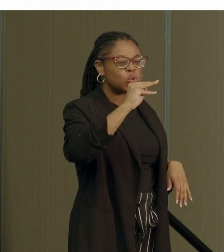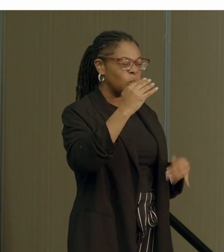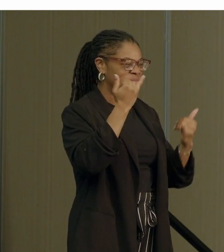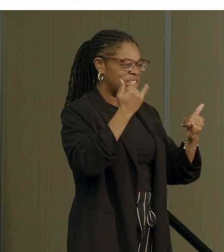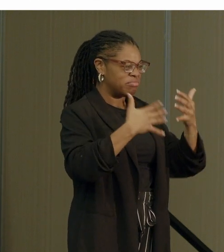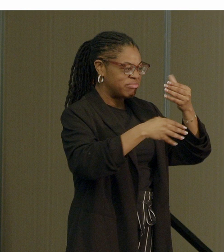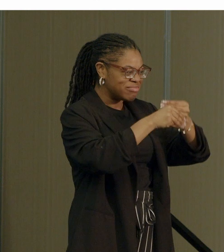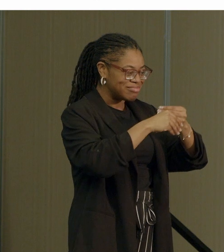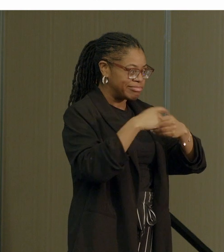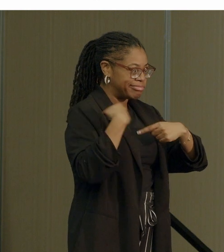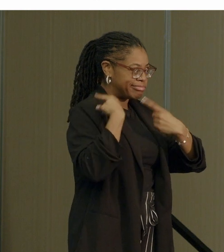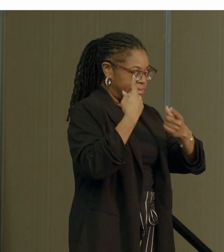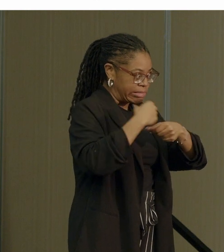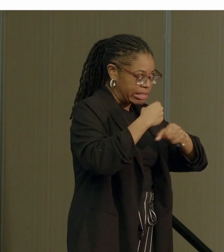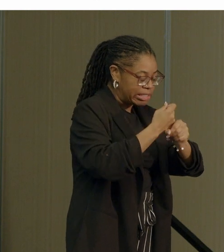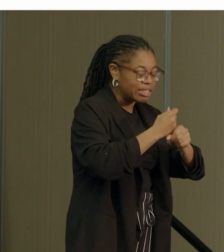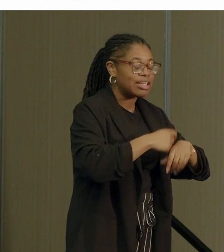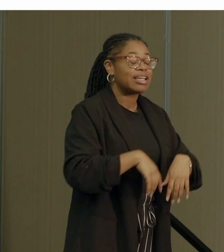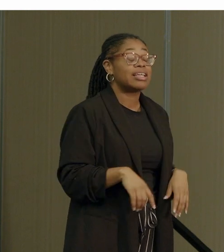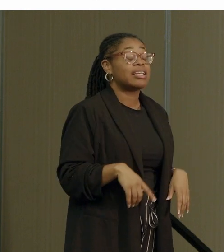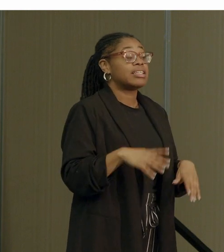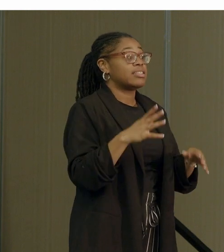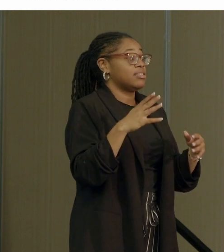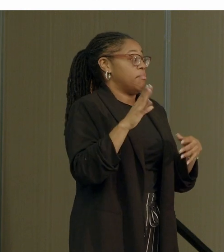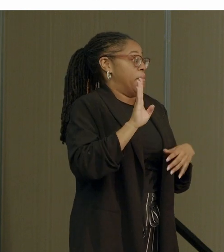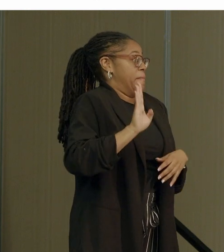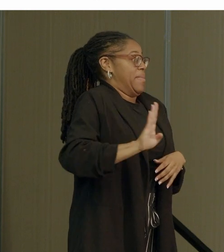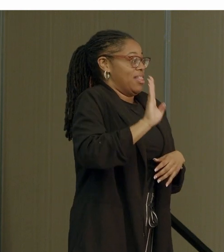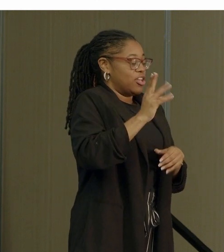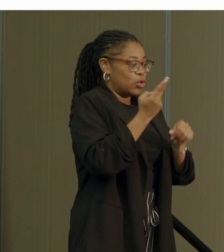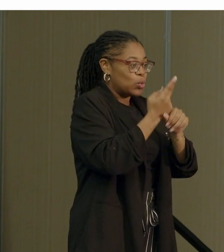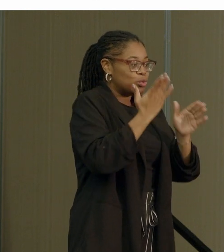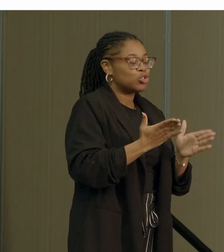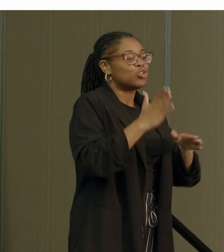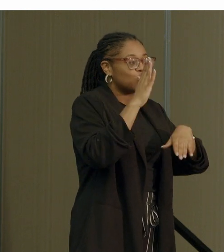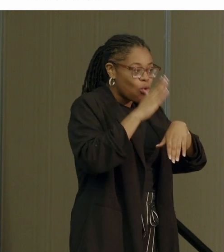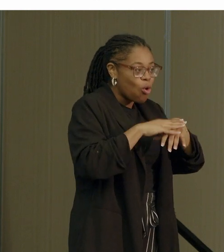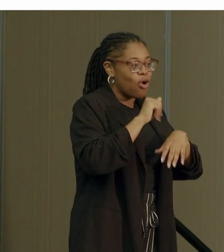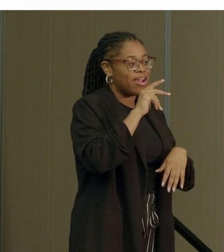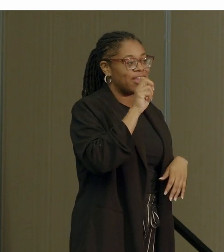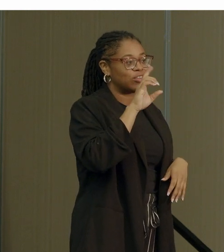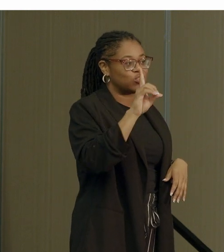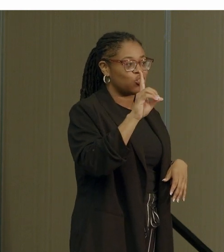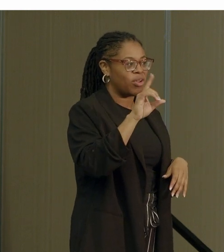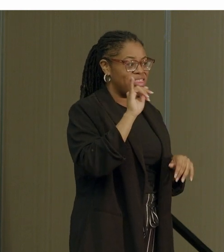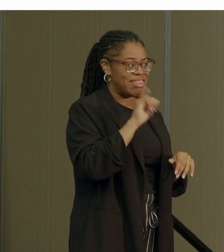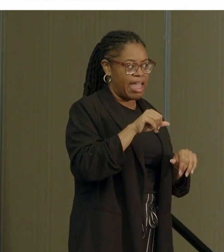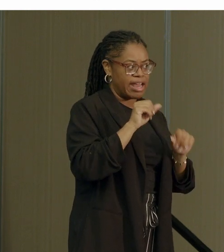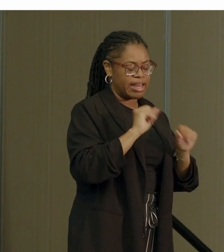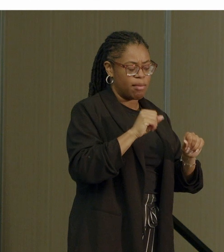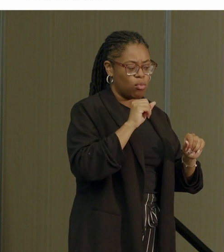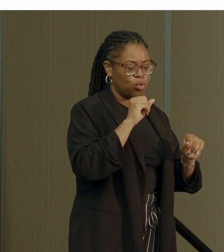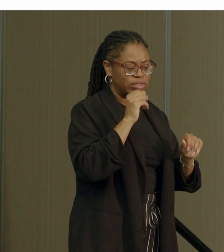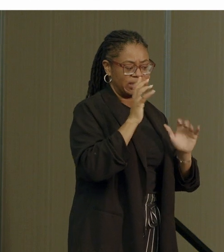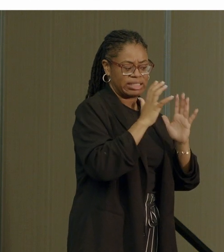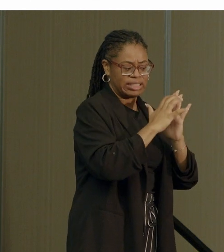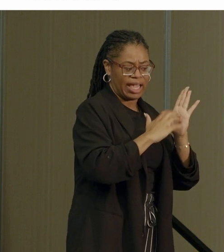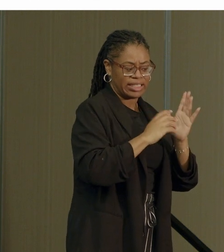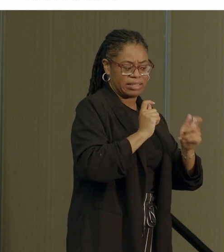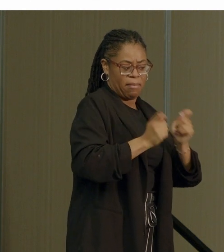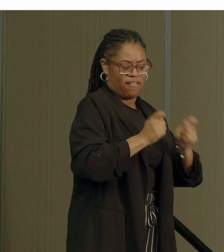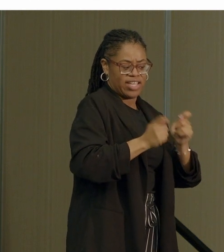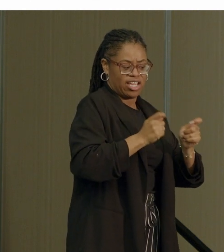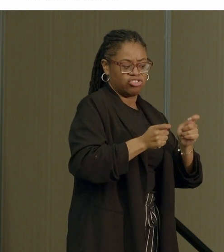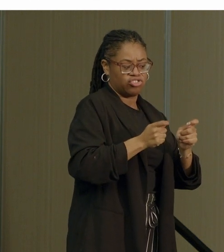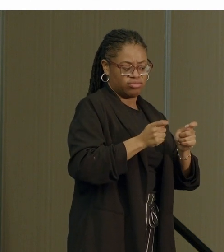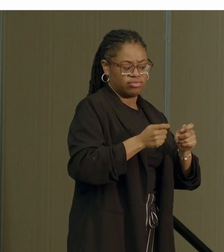several years. There are over 1 billion users on Android that enable text magnification. And we